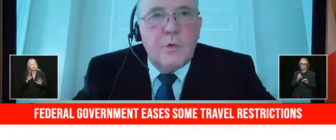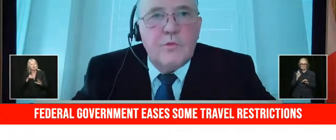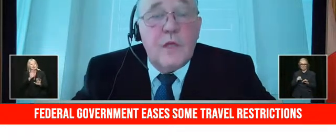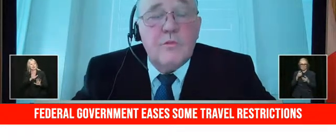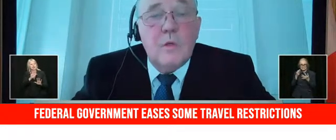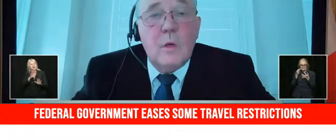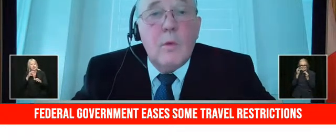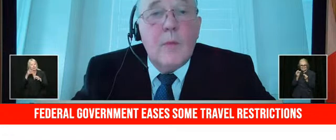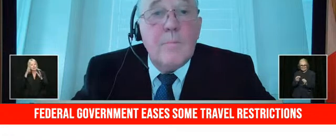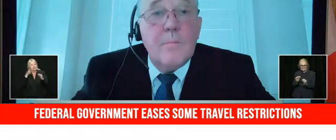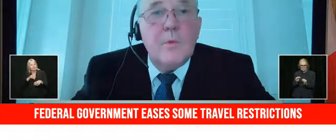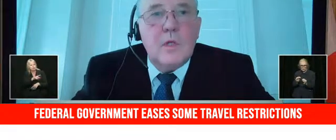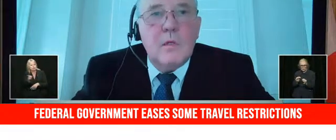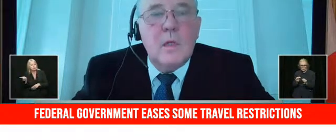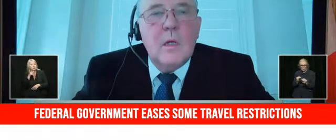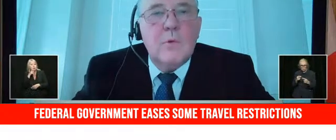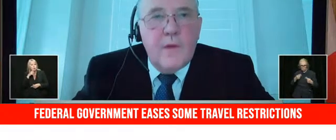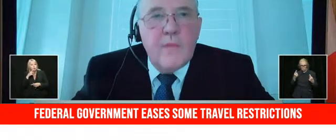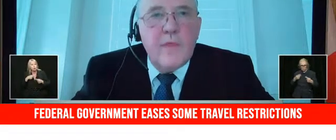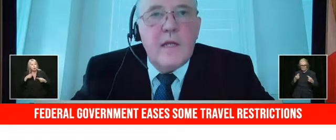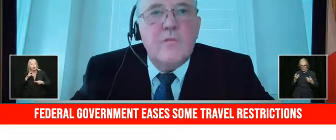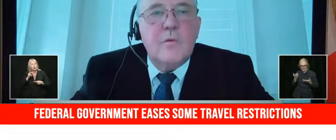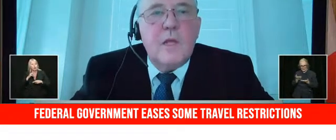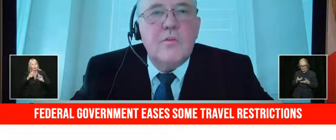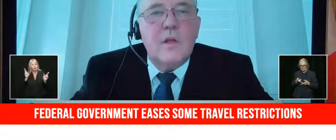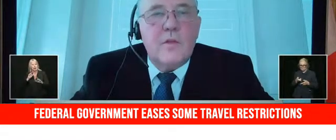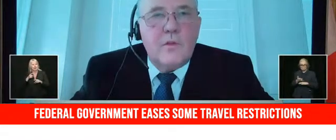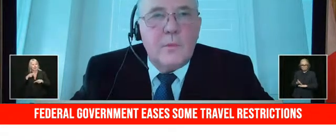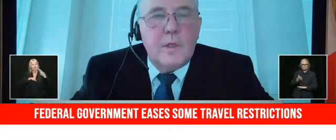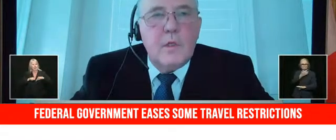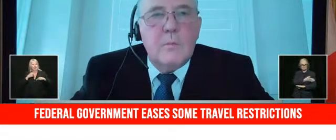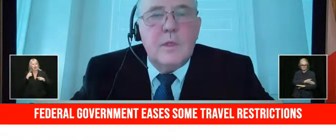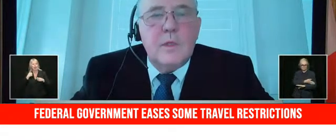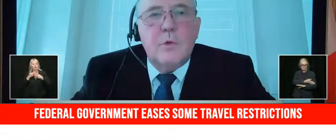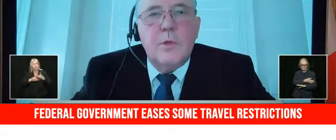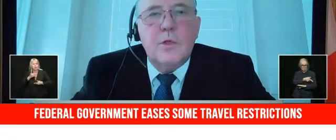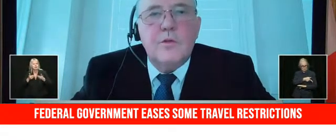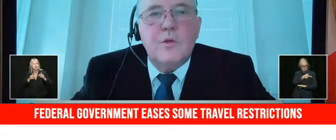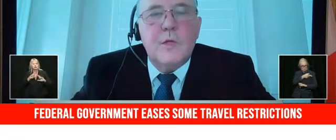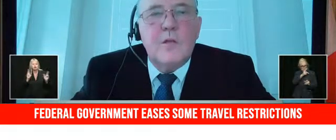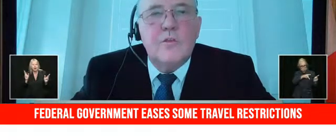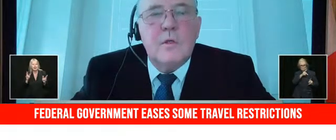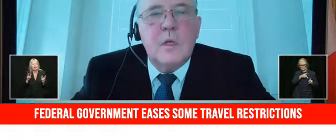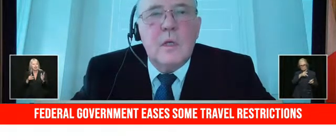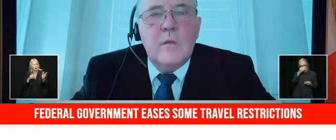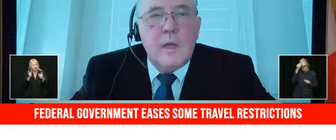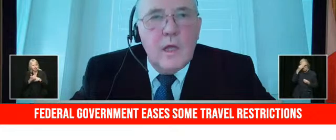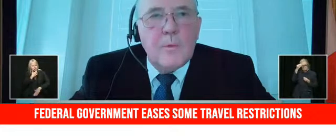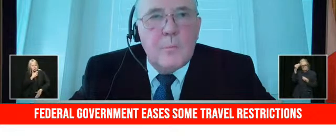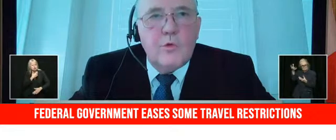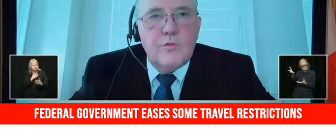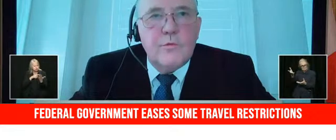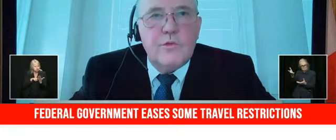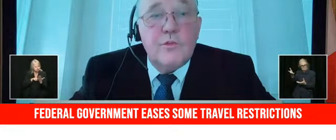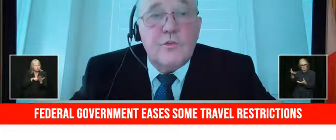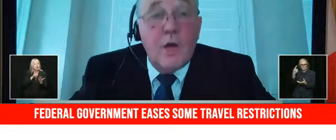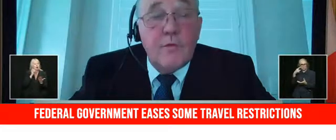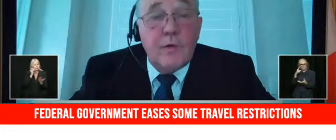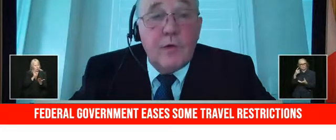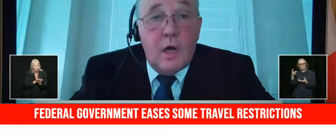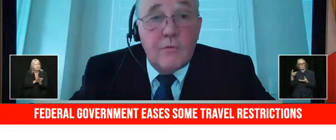create a process whereby people can provide that information and that there can be an appropriate determination. That'll help the border